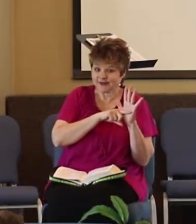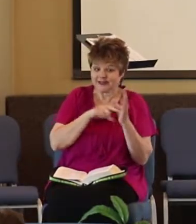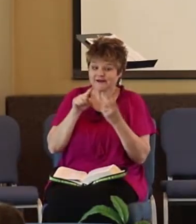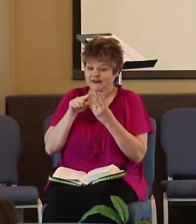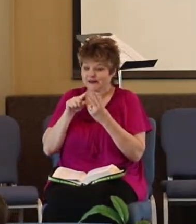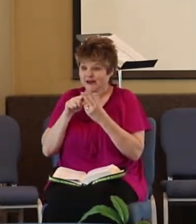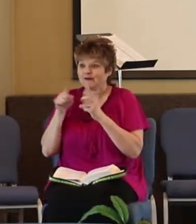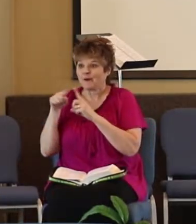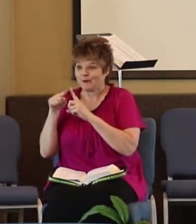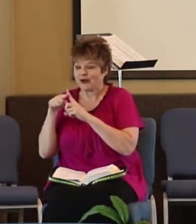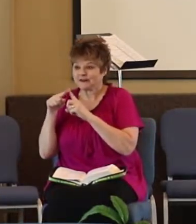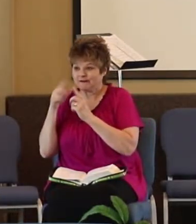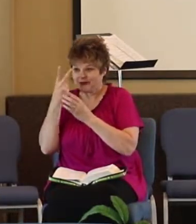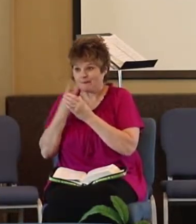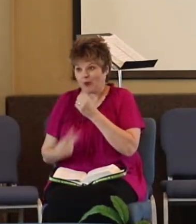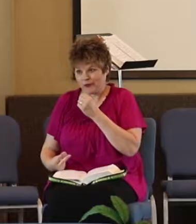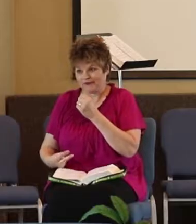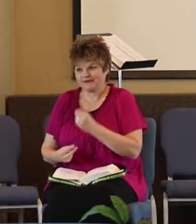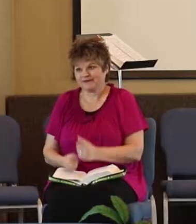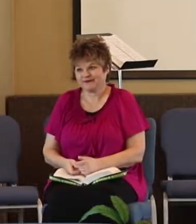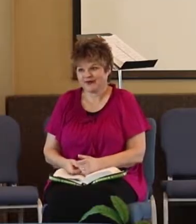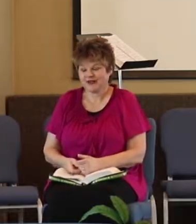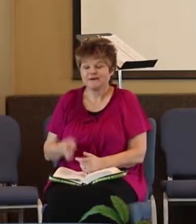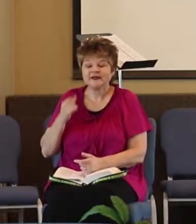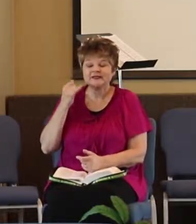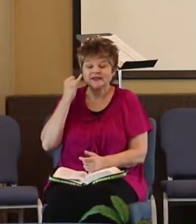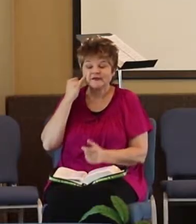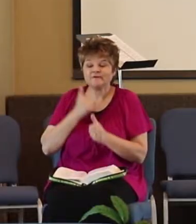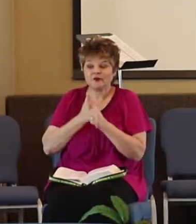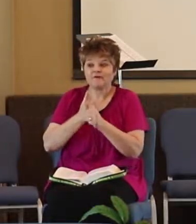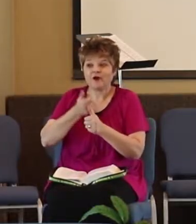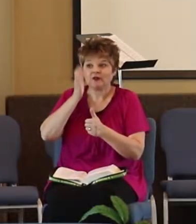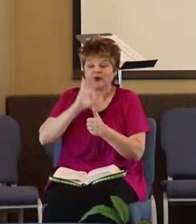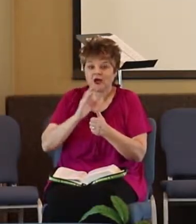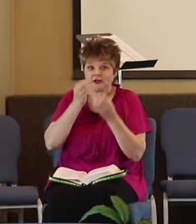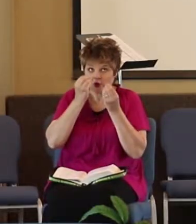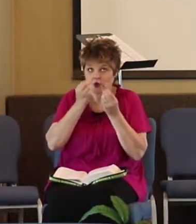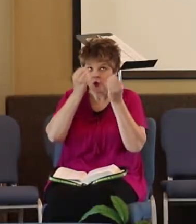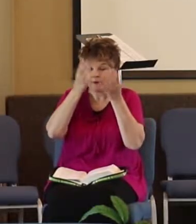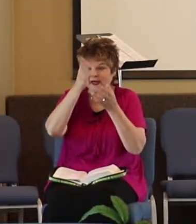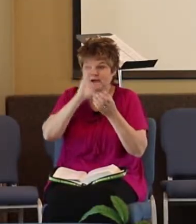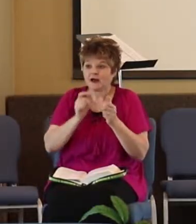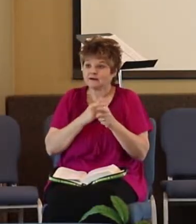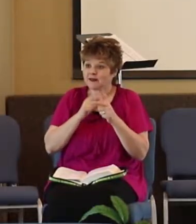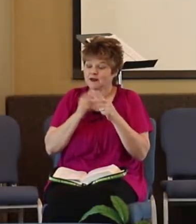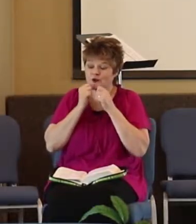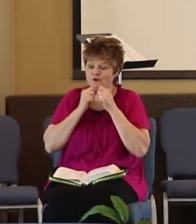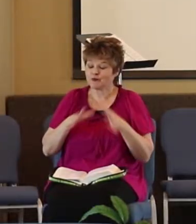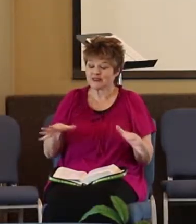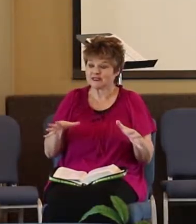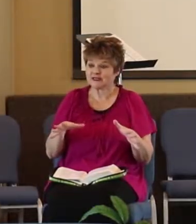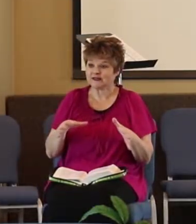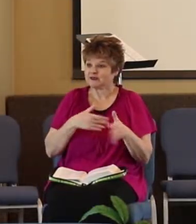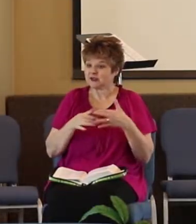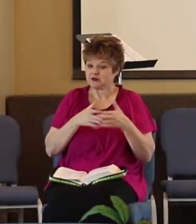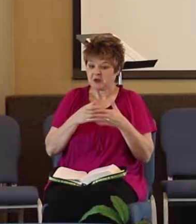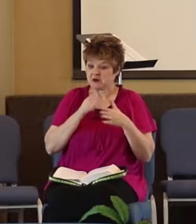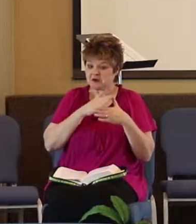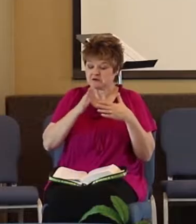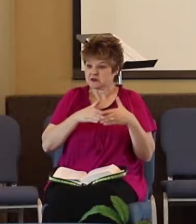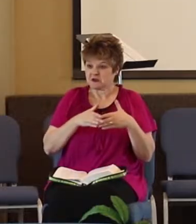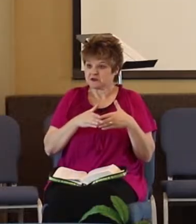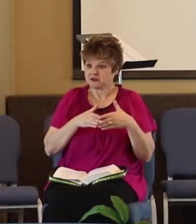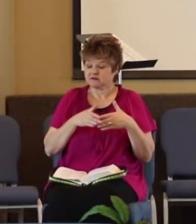matter positively. Because if you follow God and you obey God, then you're a blessing. Doesn't matter what the end results